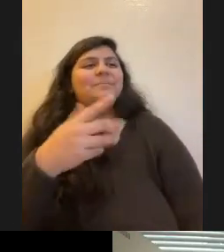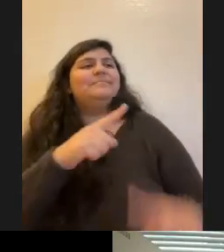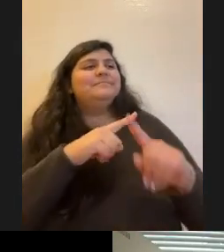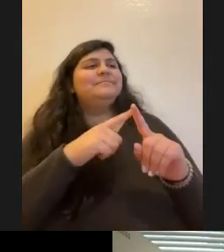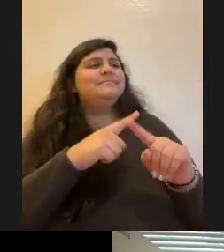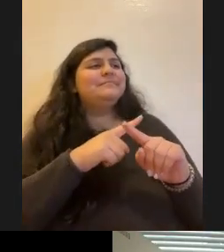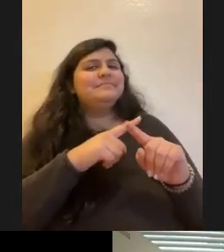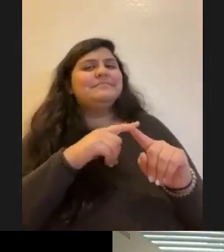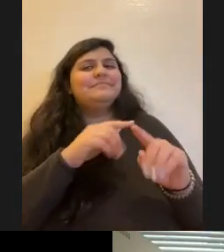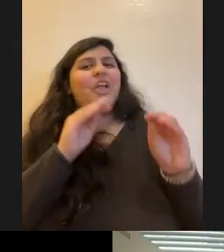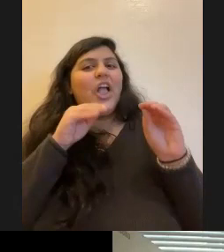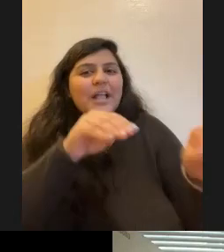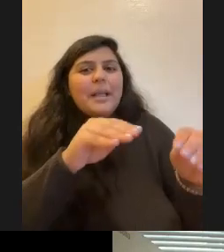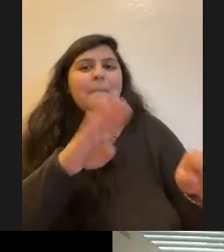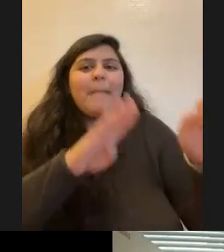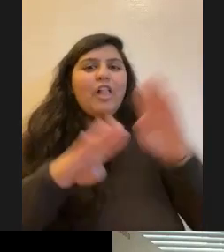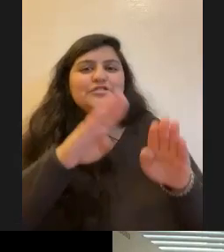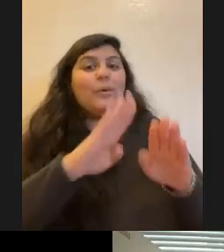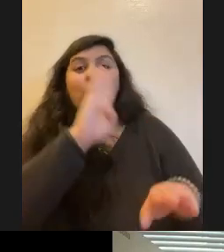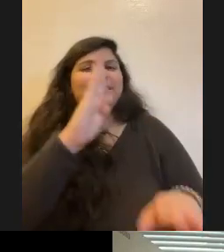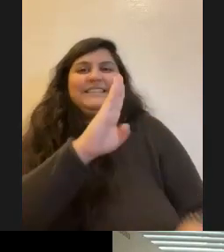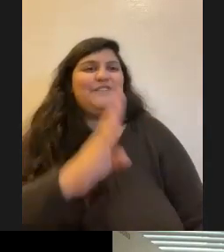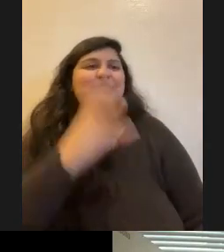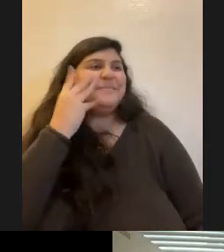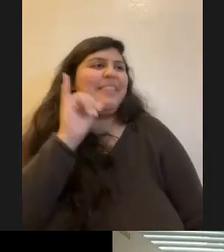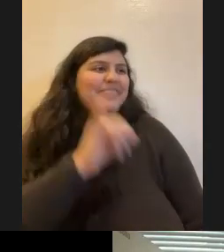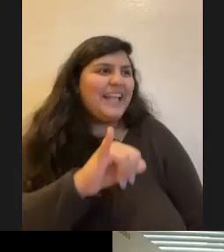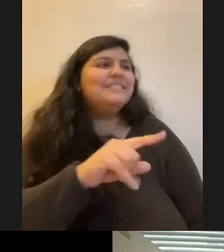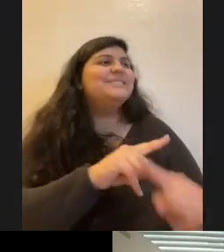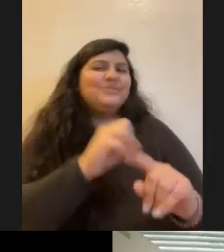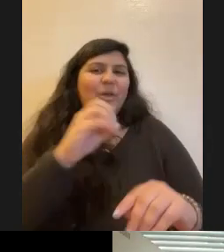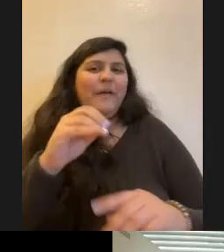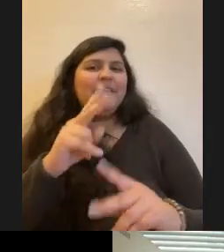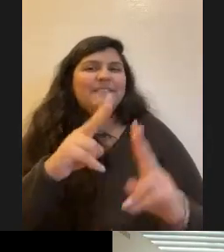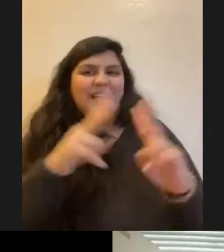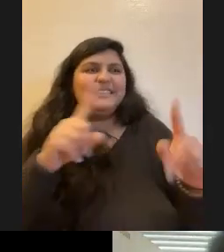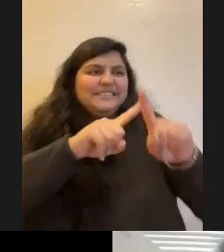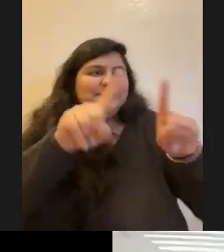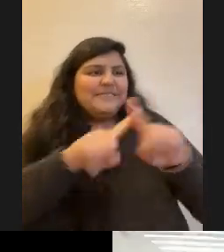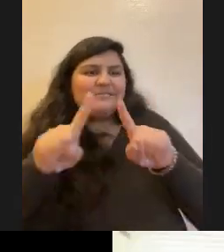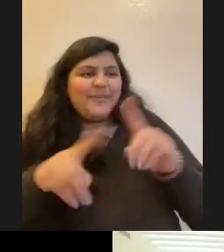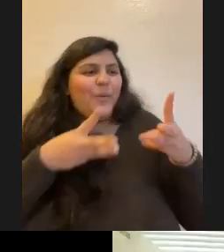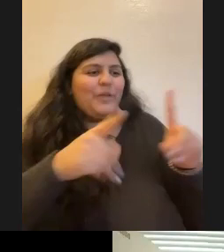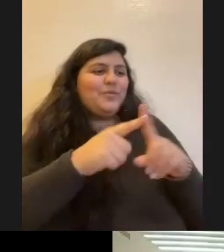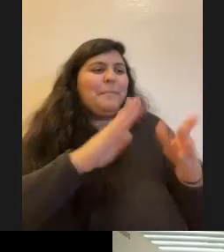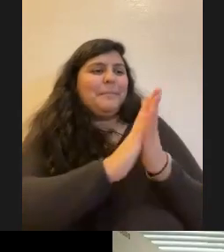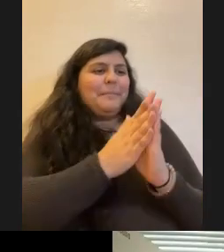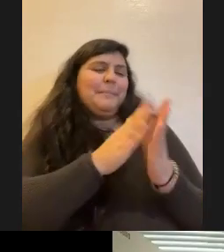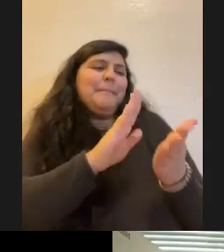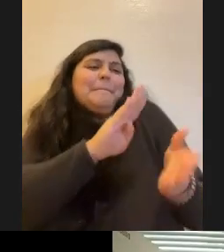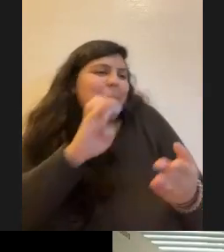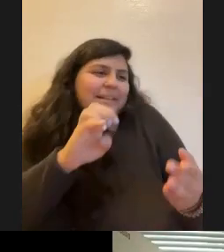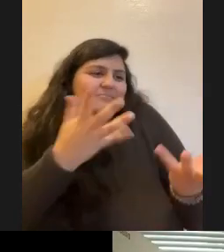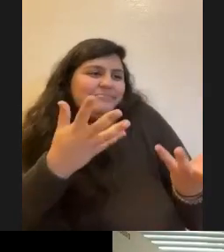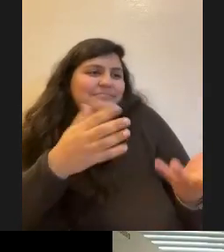marine biologist. Other marine biologists will never get on a boat at all. So it's Yeah, like there's so many ways to be a marine biologist. absolutely.